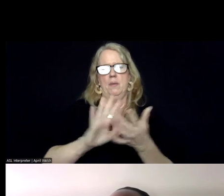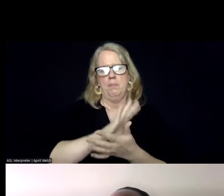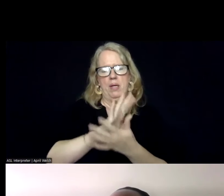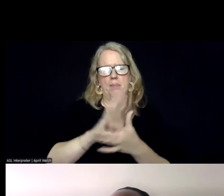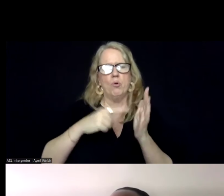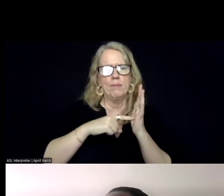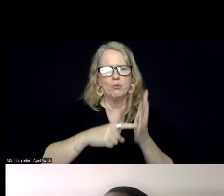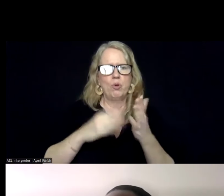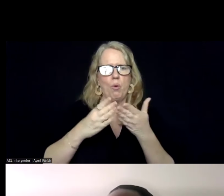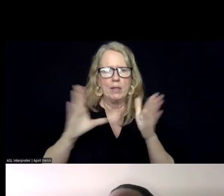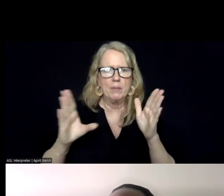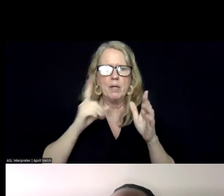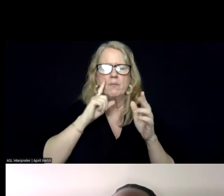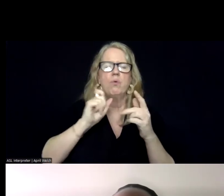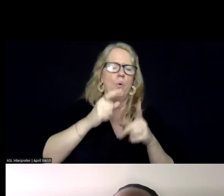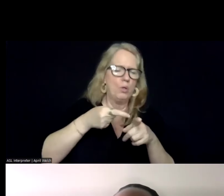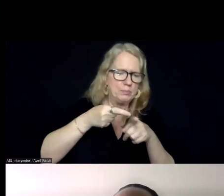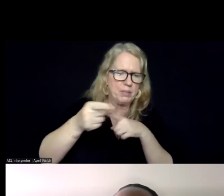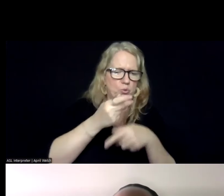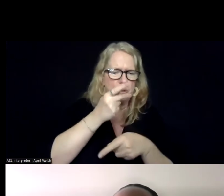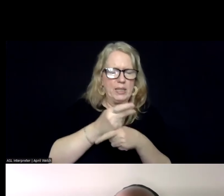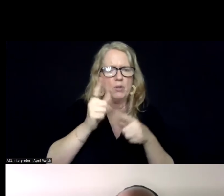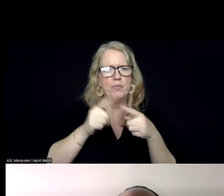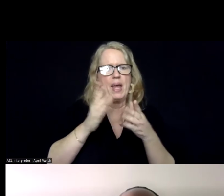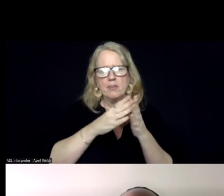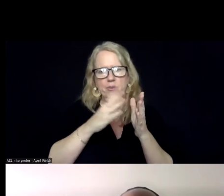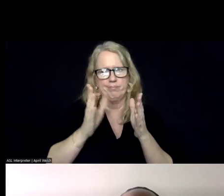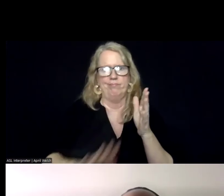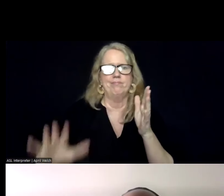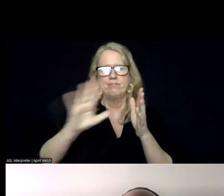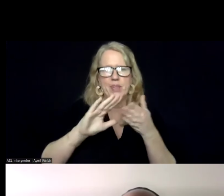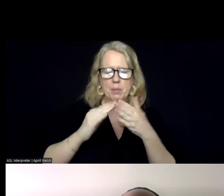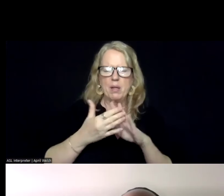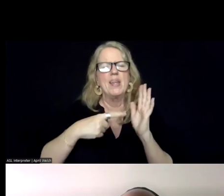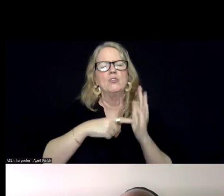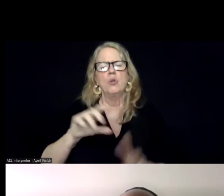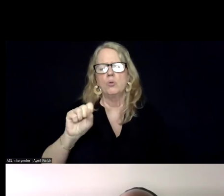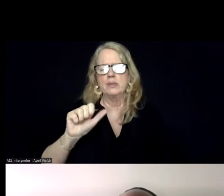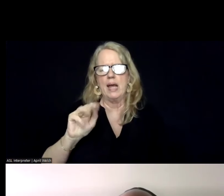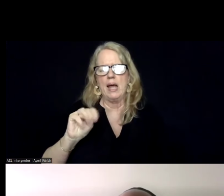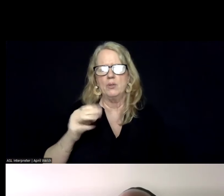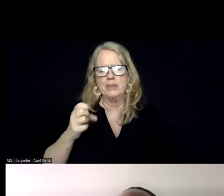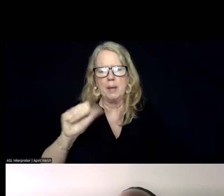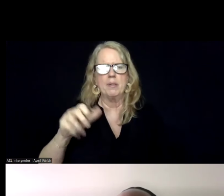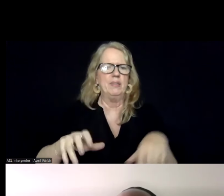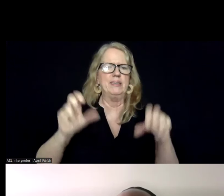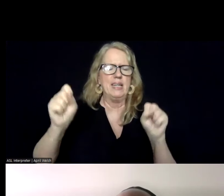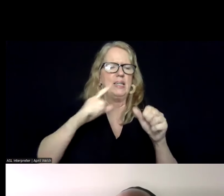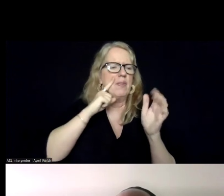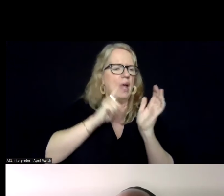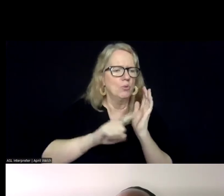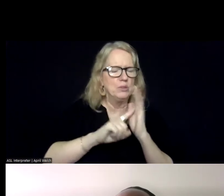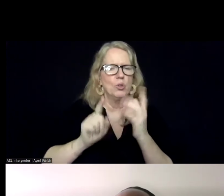broad expansion of coordinated specialty care across the community. There's just an example of how SAMHSA has taken research and translated that